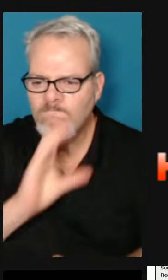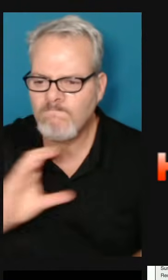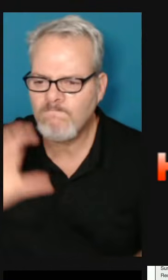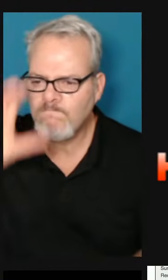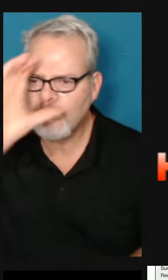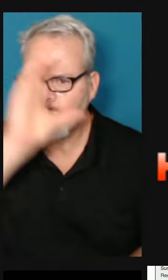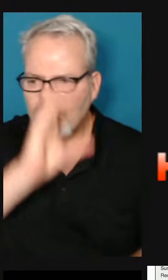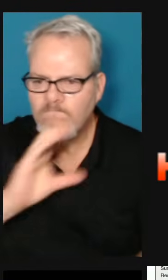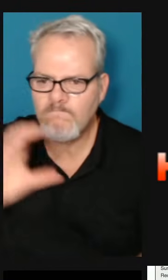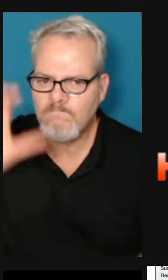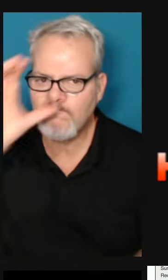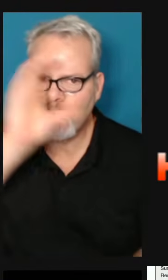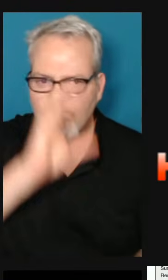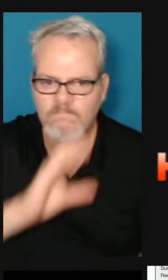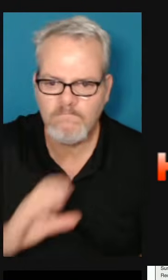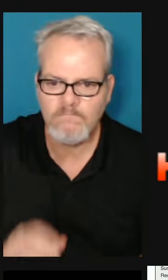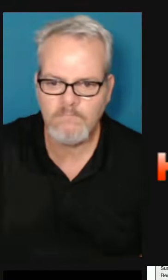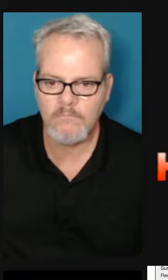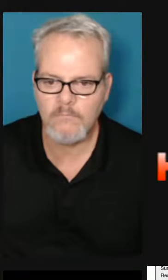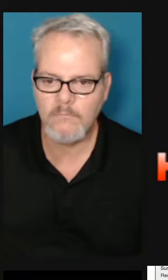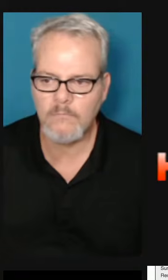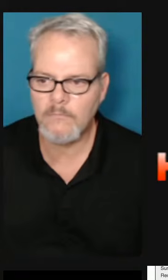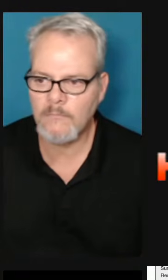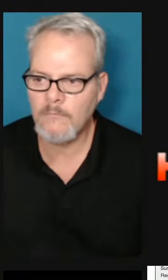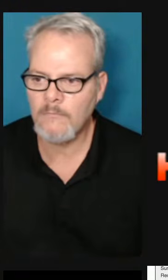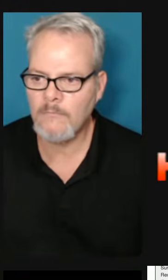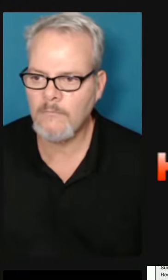Is this where I want